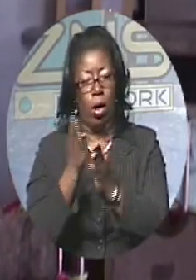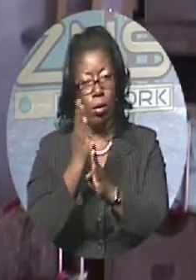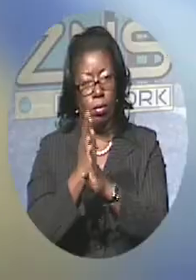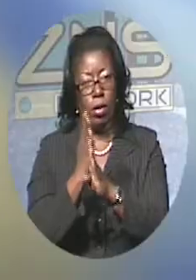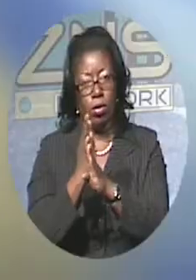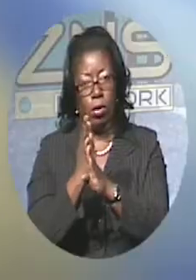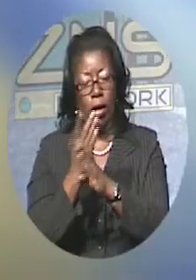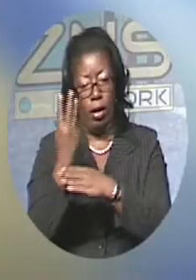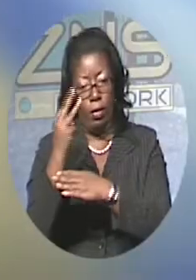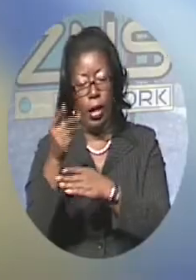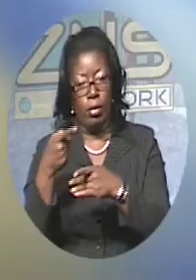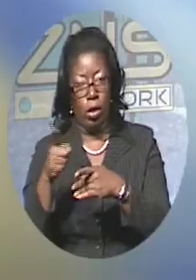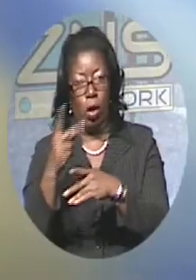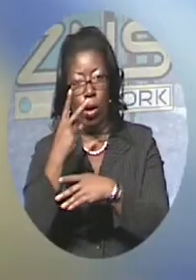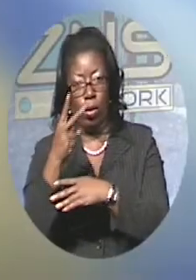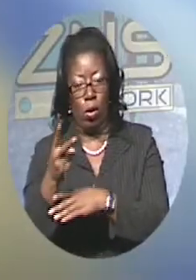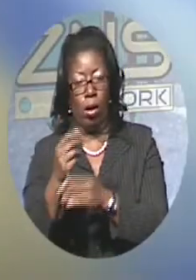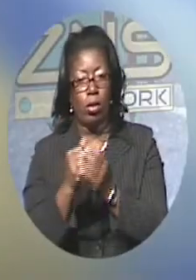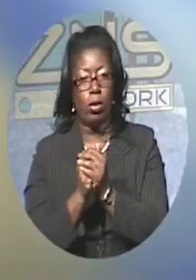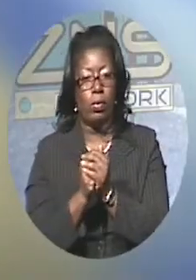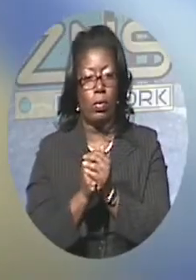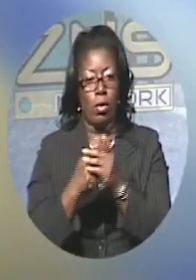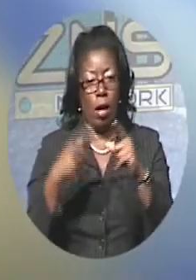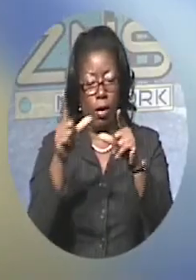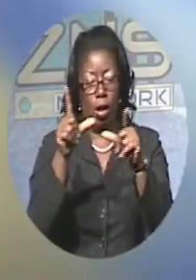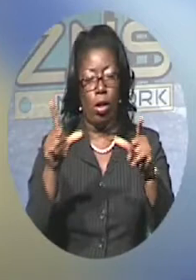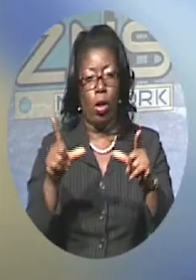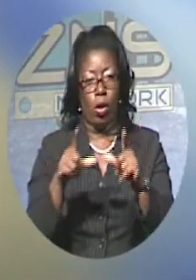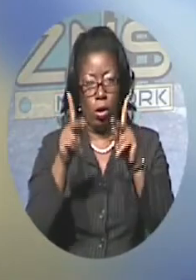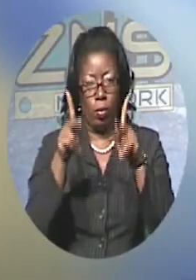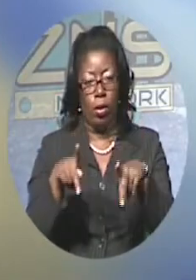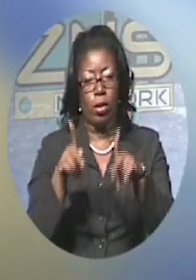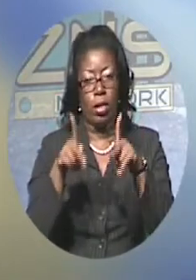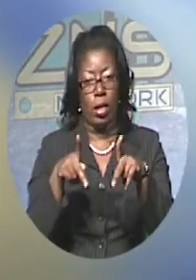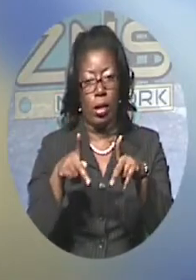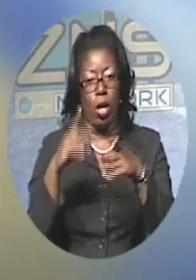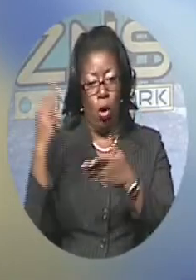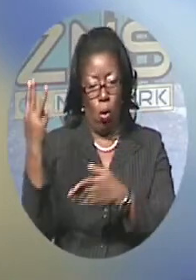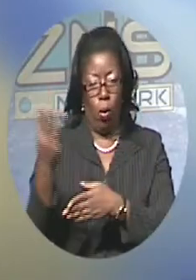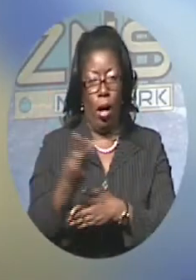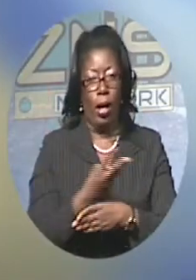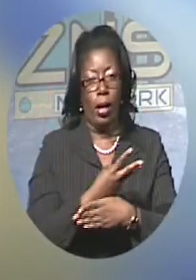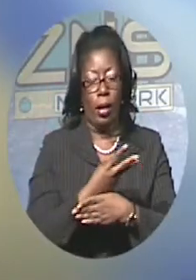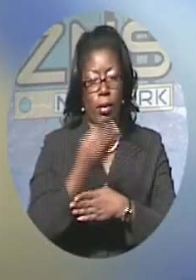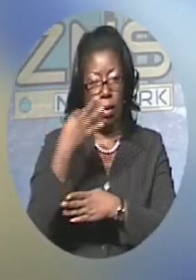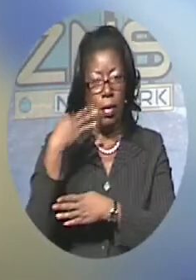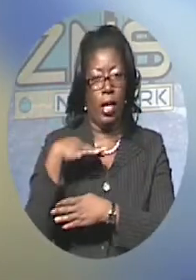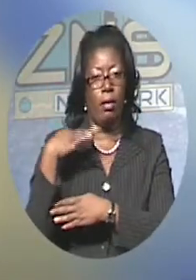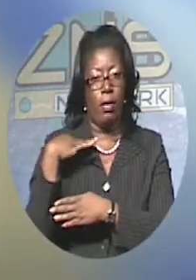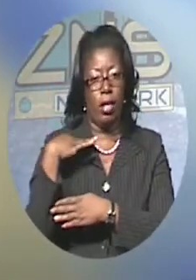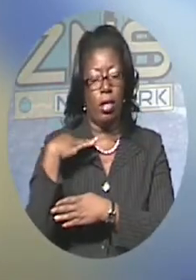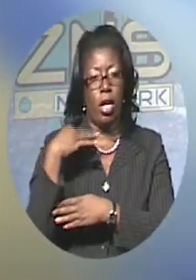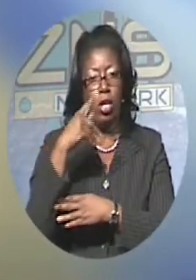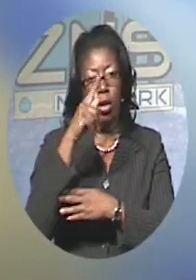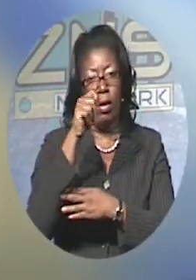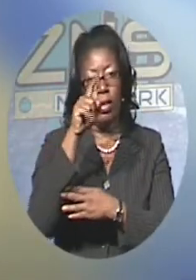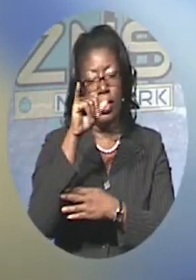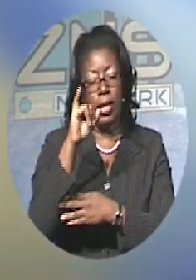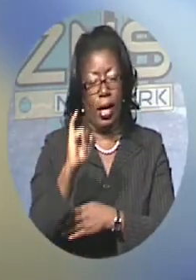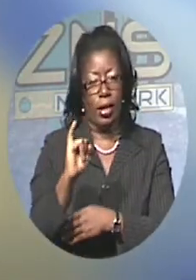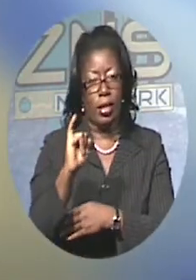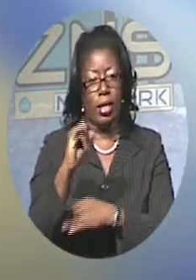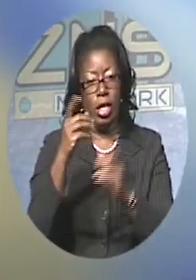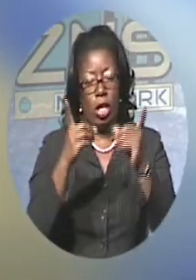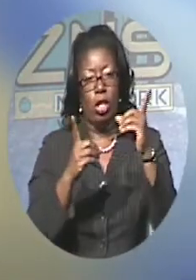lot. Now, while a lot of locals welcome the financial benefits of the National Family Island Regatta, taxi drivers say business in